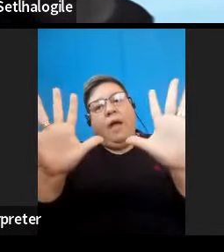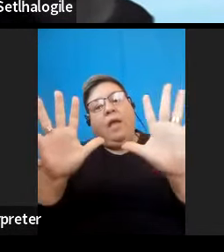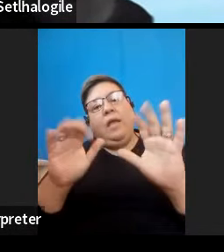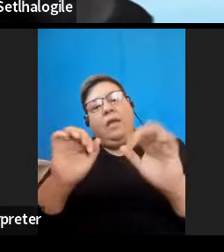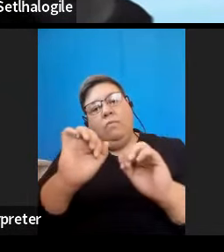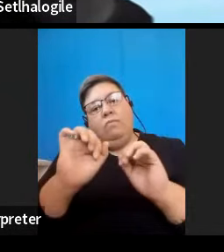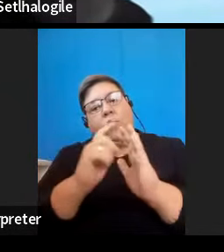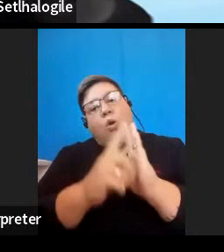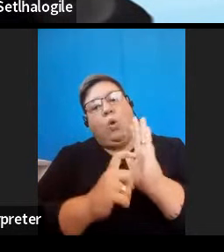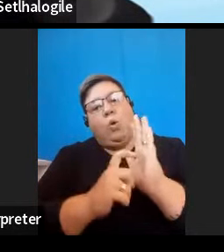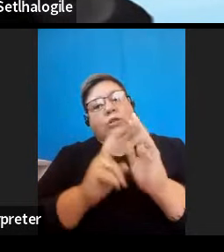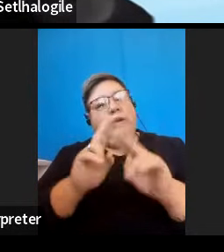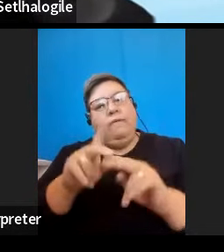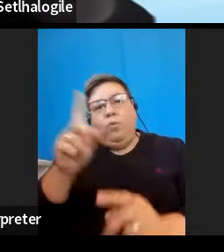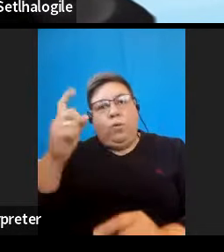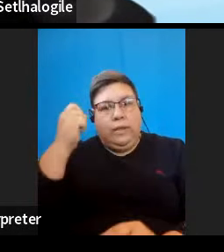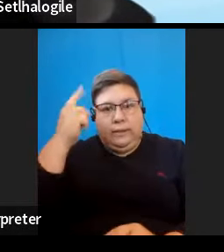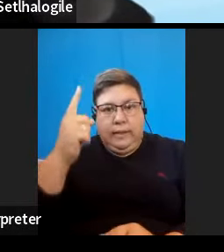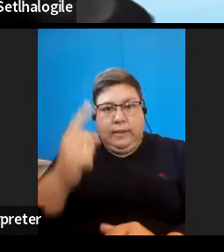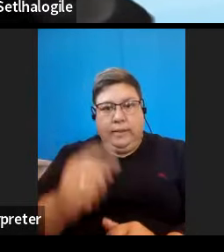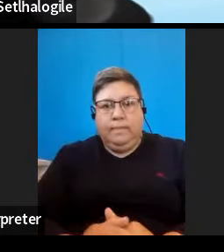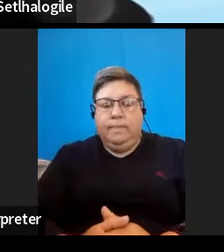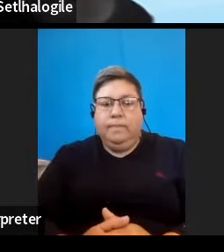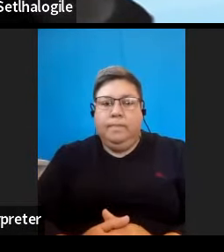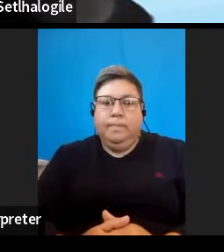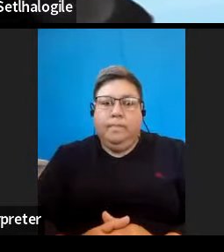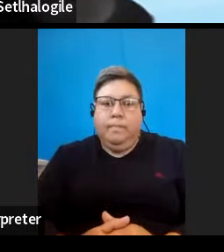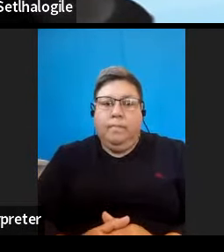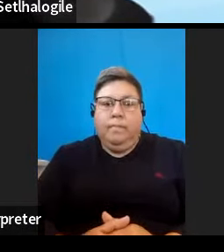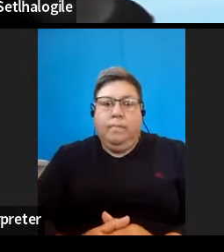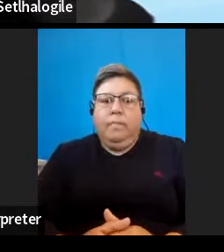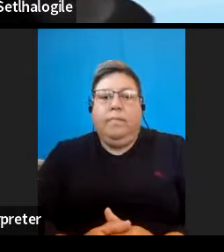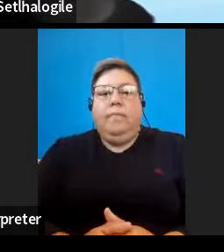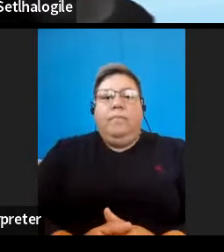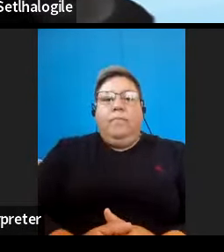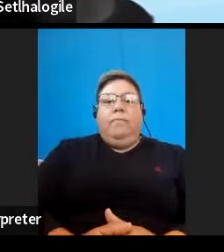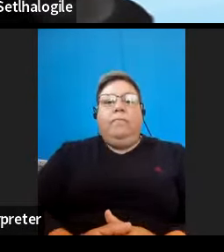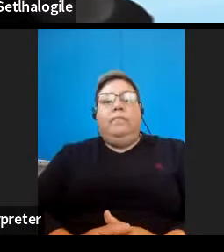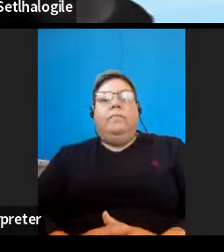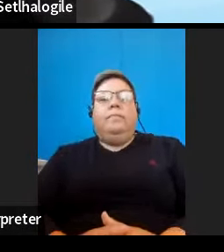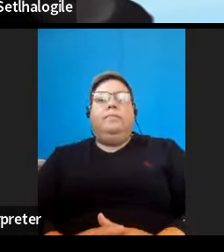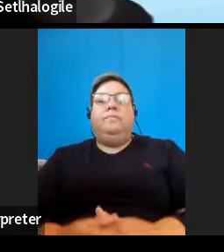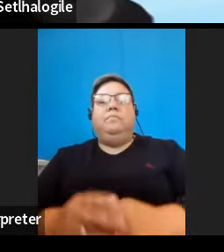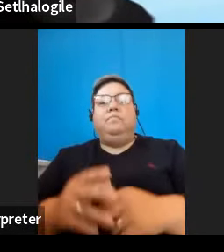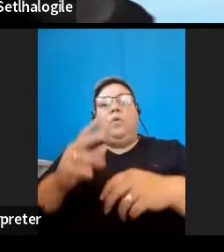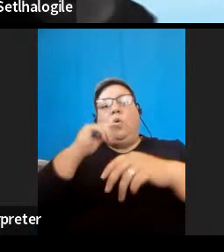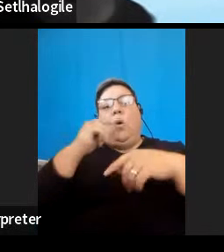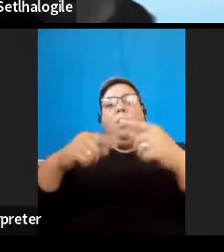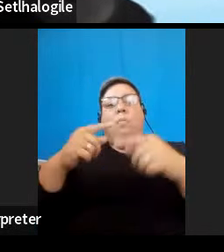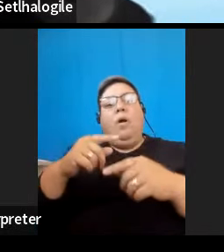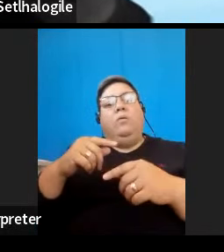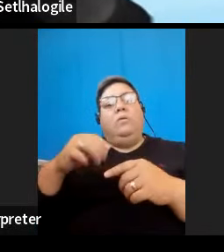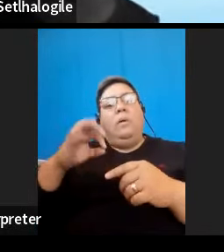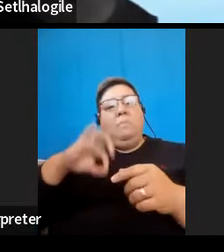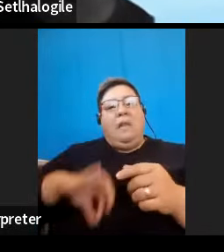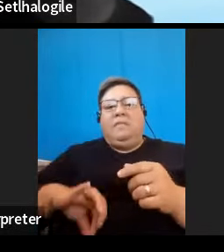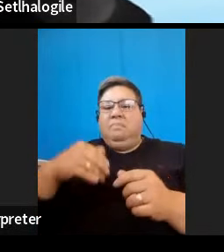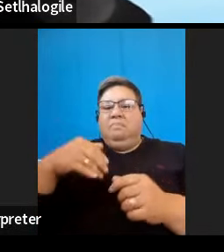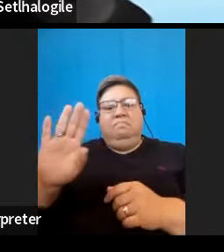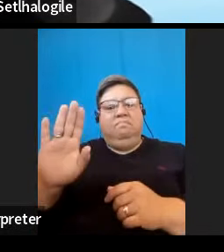been clear. And maybe you may not need to re-emphasize on benefits since they've already been highlighted,